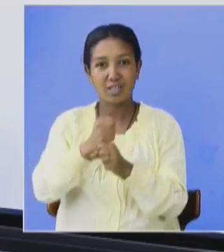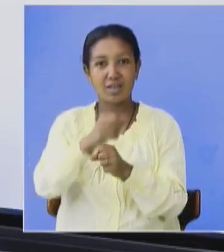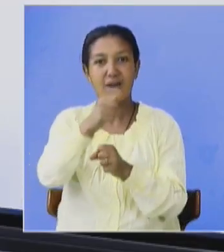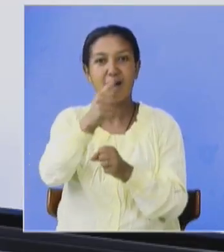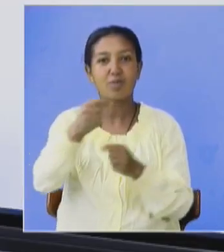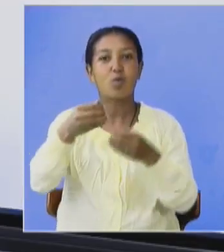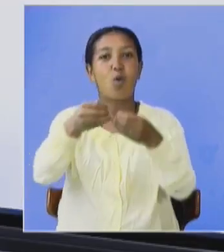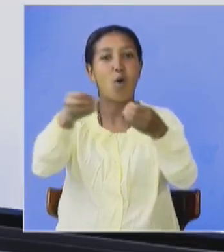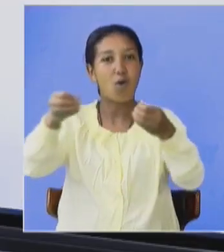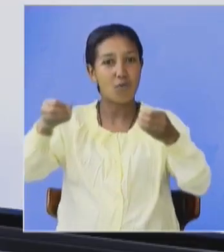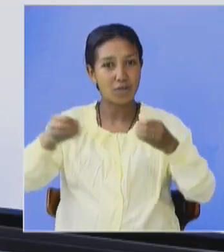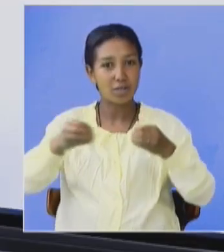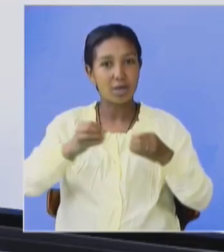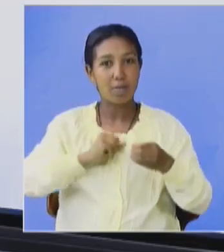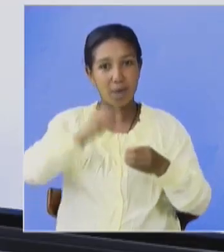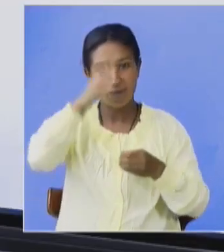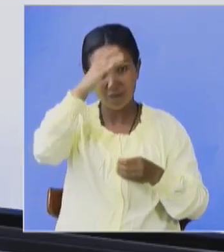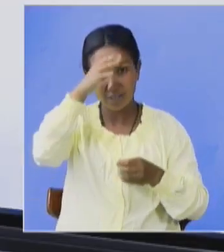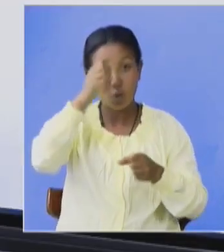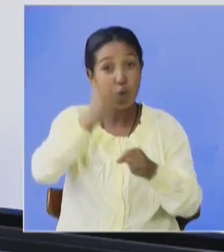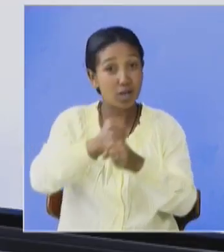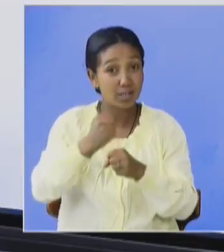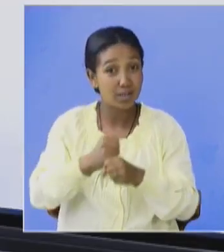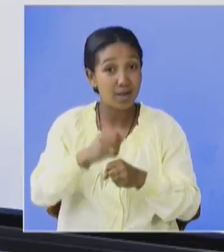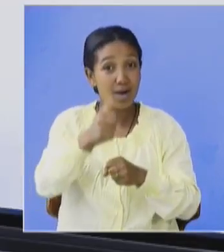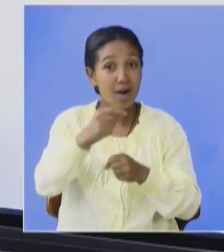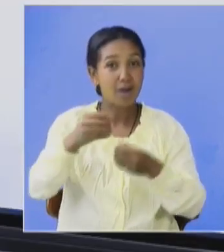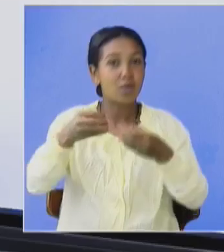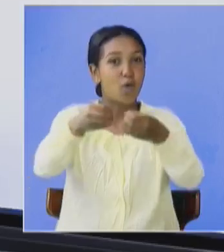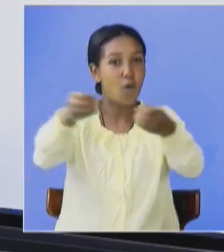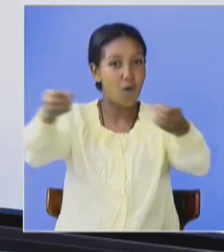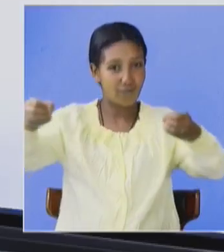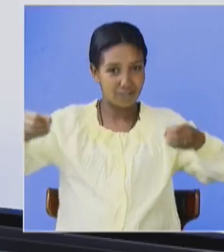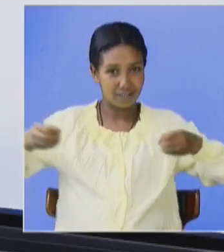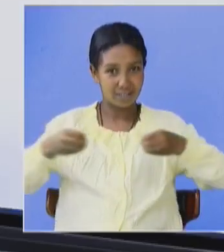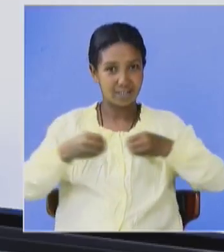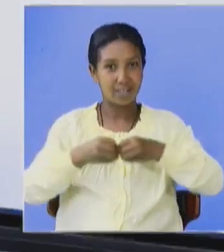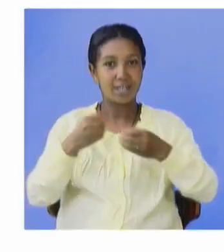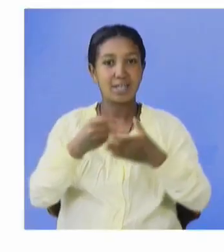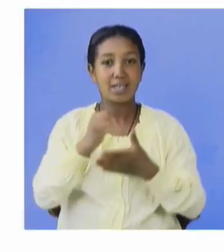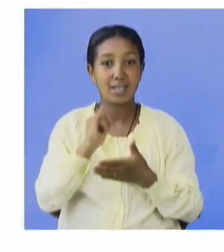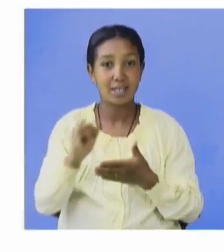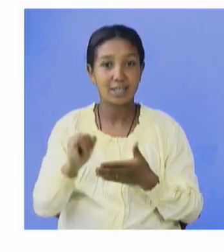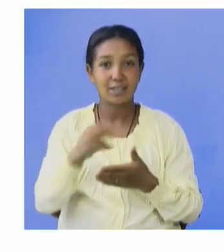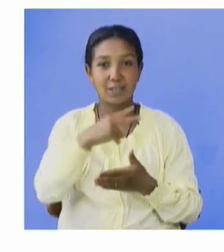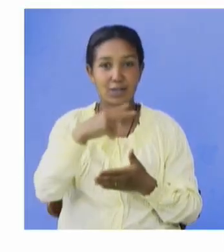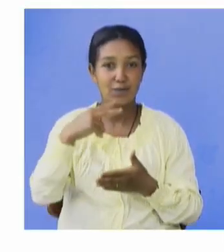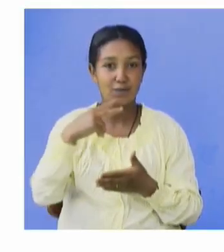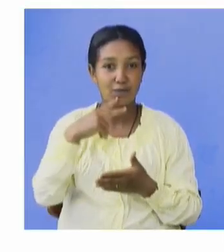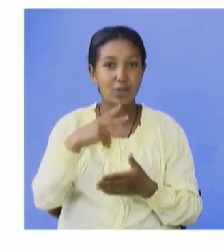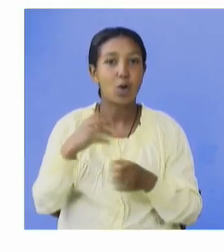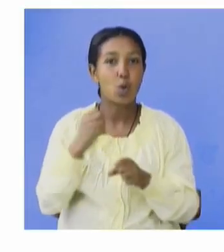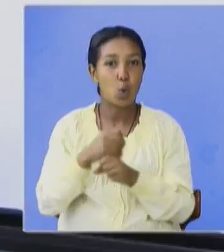office. My father works at office. Here is a verb, works. My father